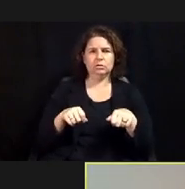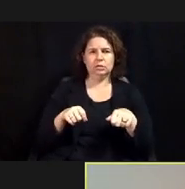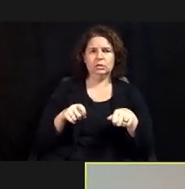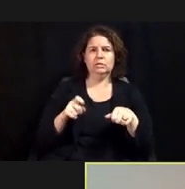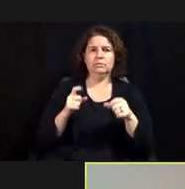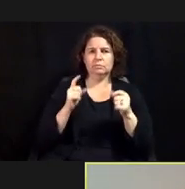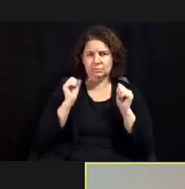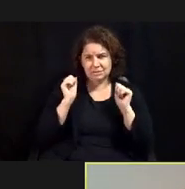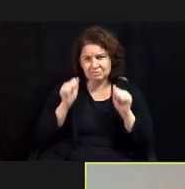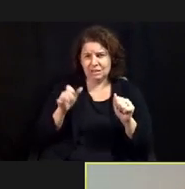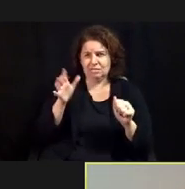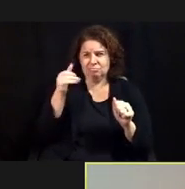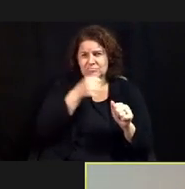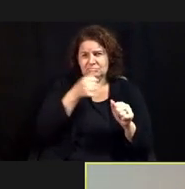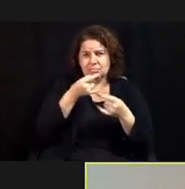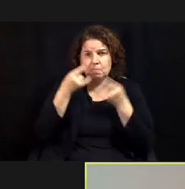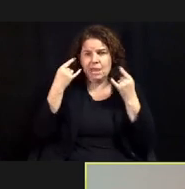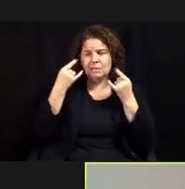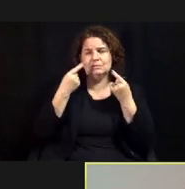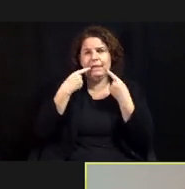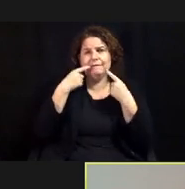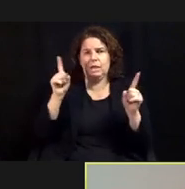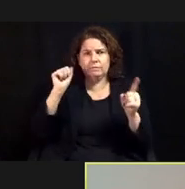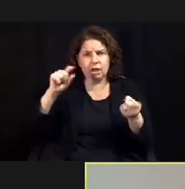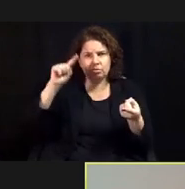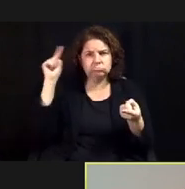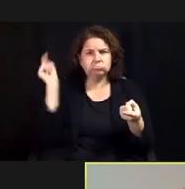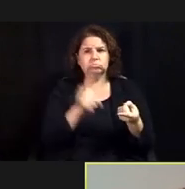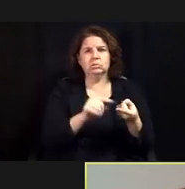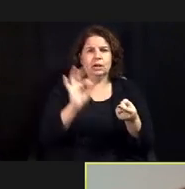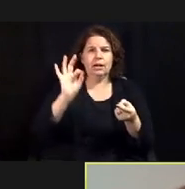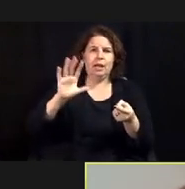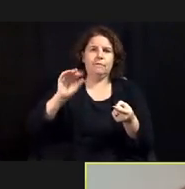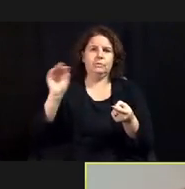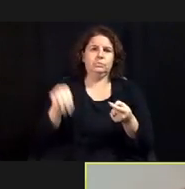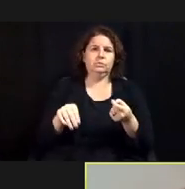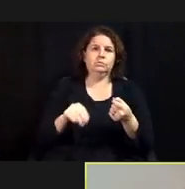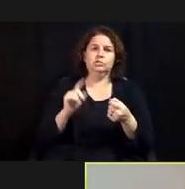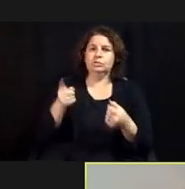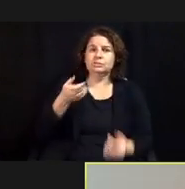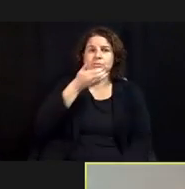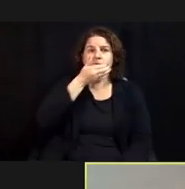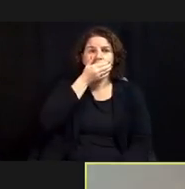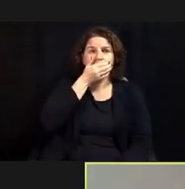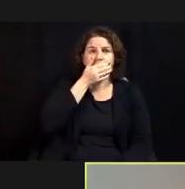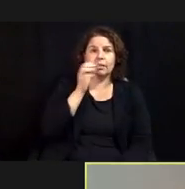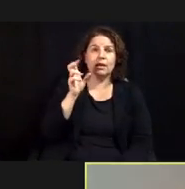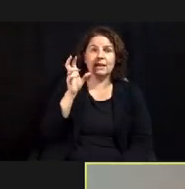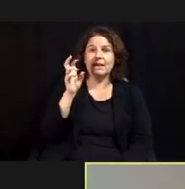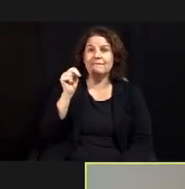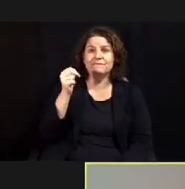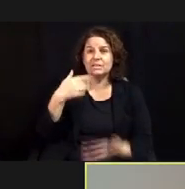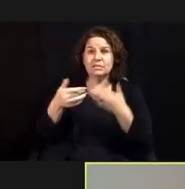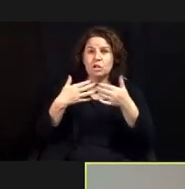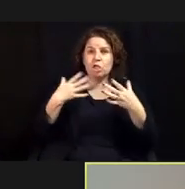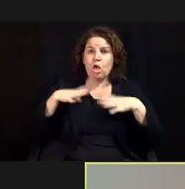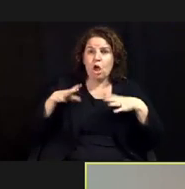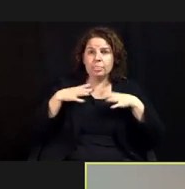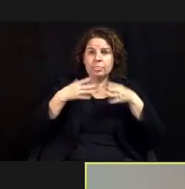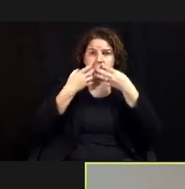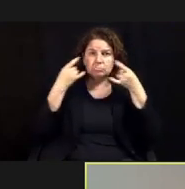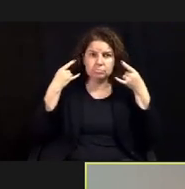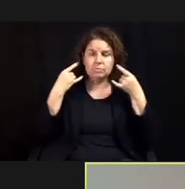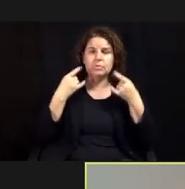95% of the virus particles are reduced by just simple face covering with cloth. It's been, I think it's been one of the most